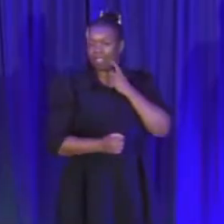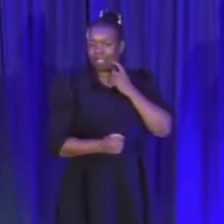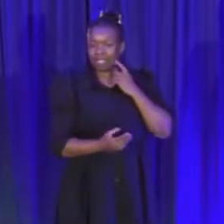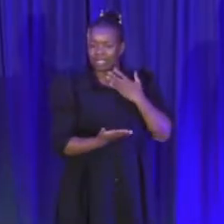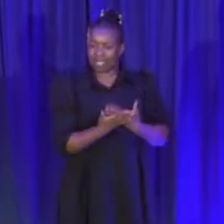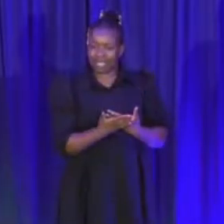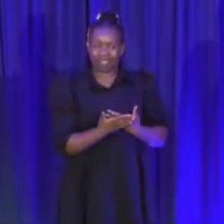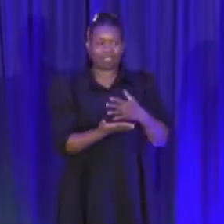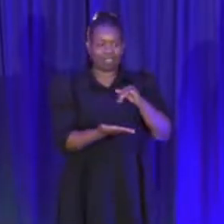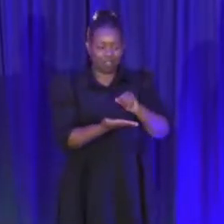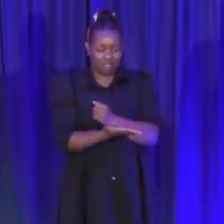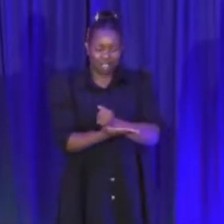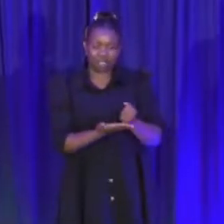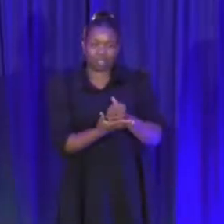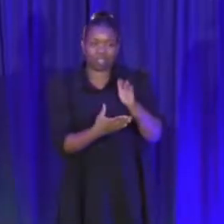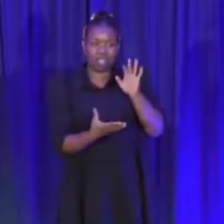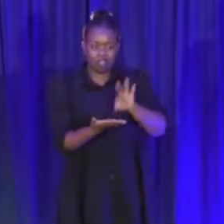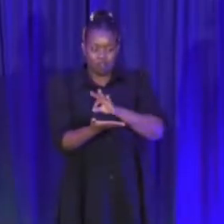to